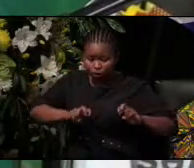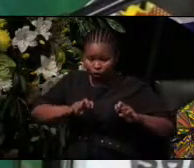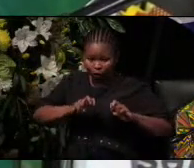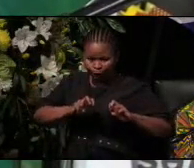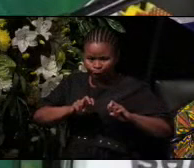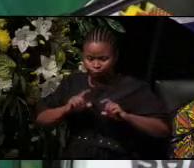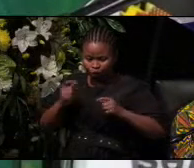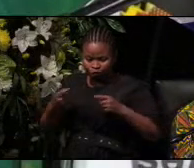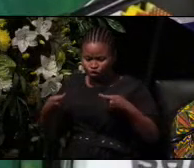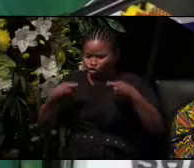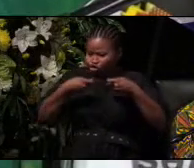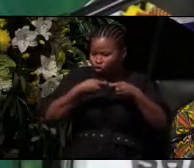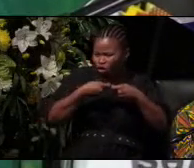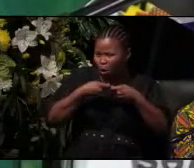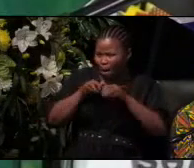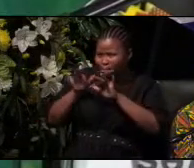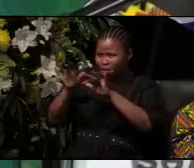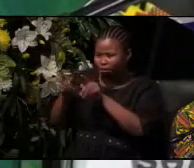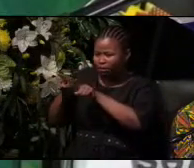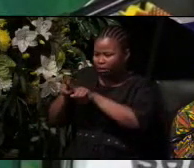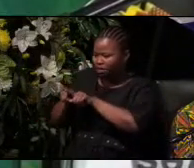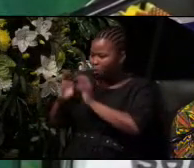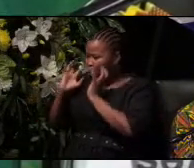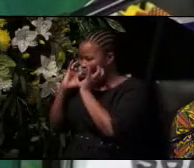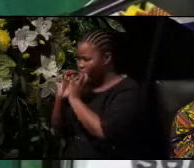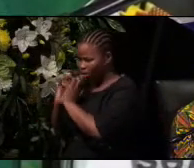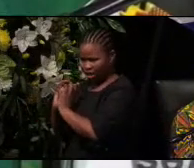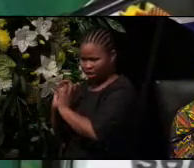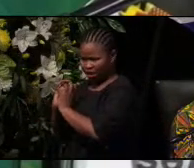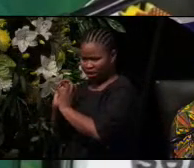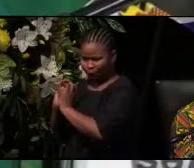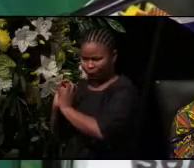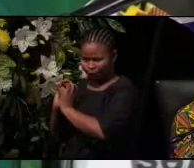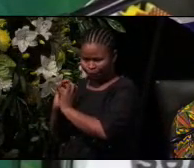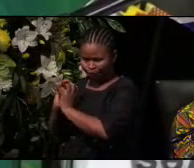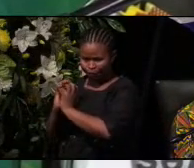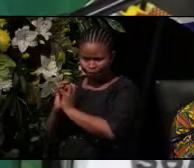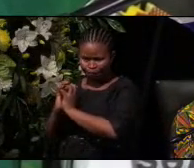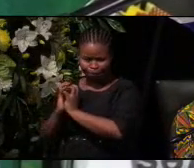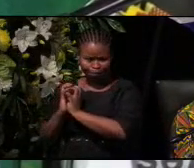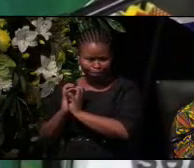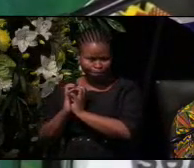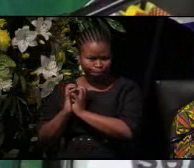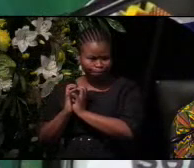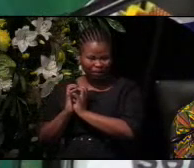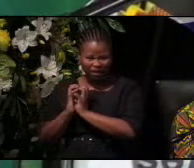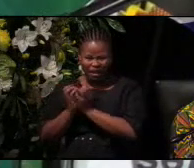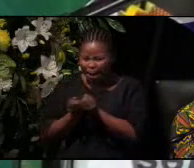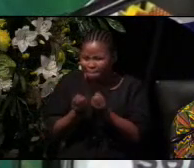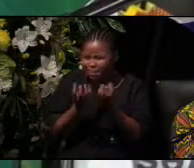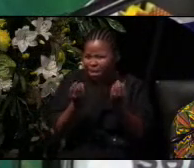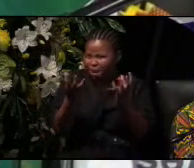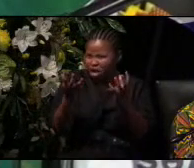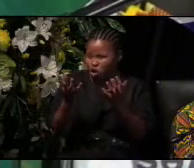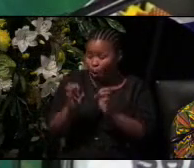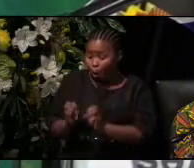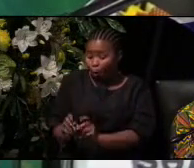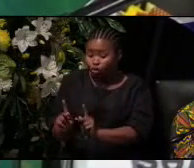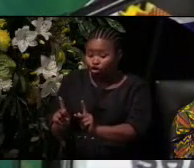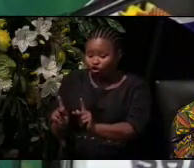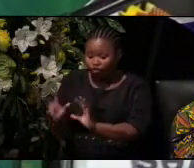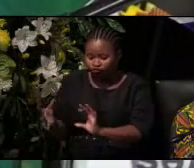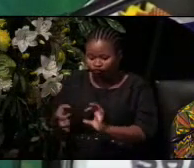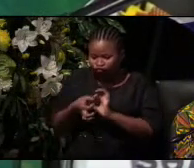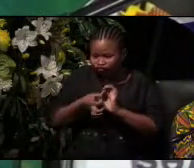contribution people like Moses Cortana made to the struggle there are numerous opportunities for